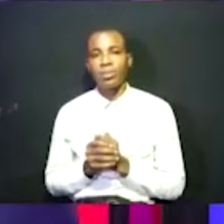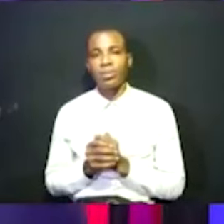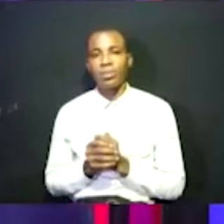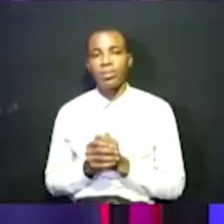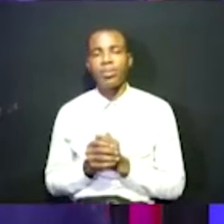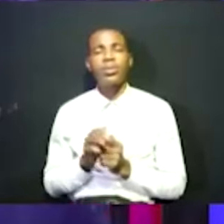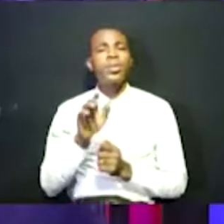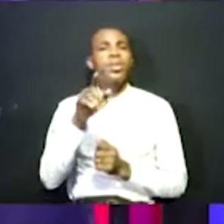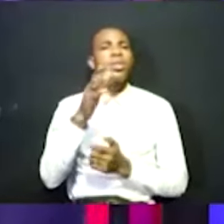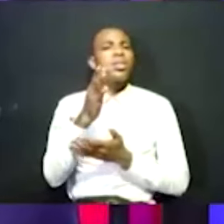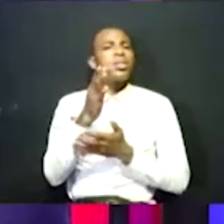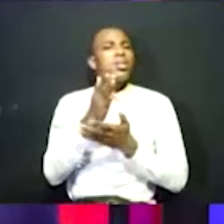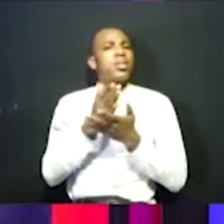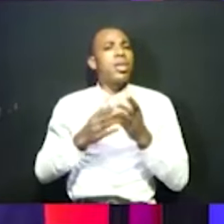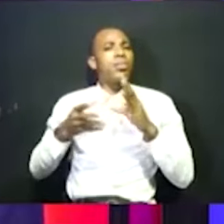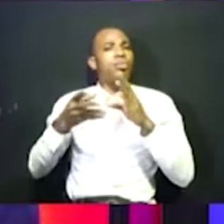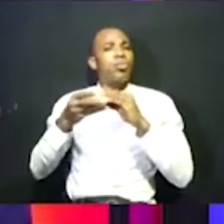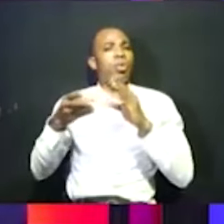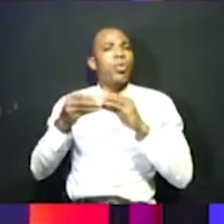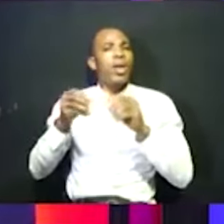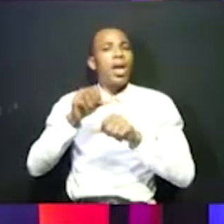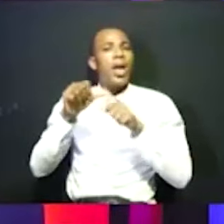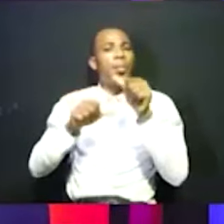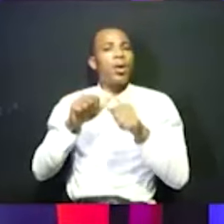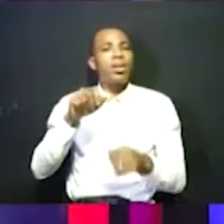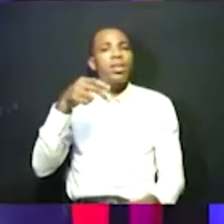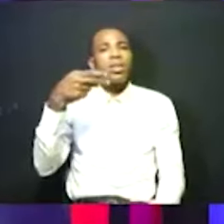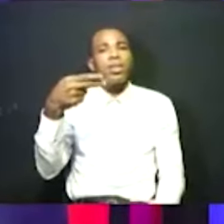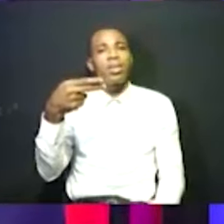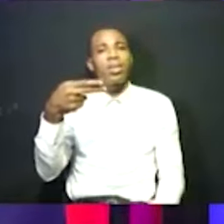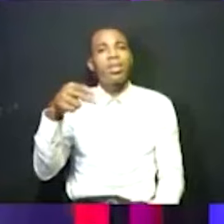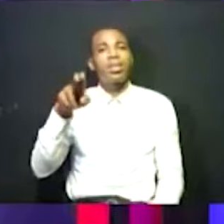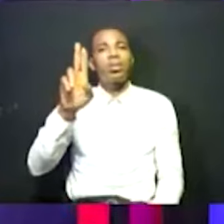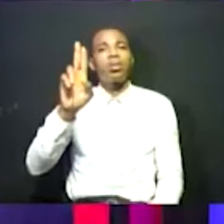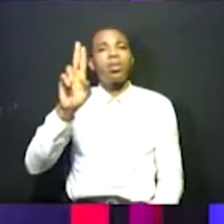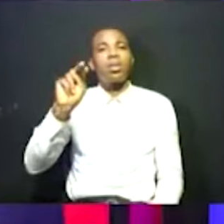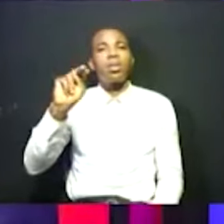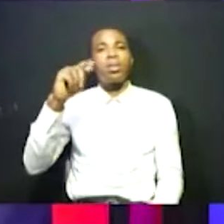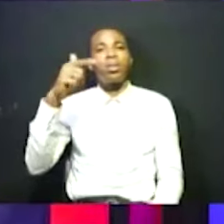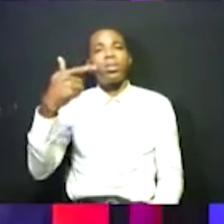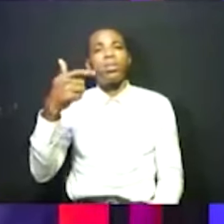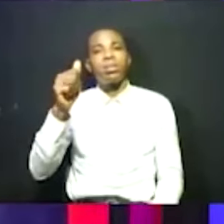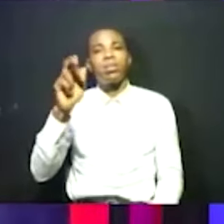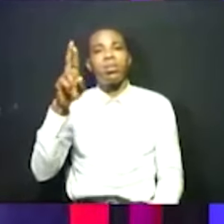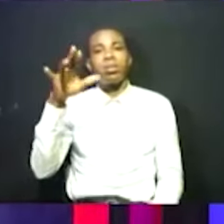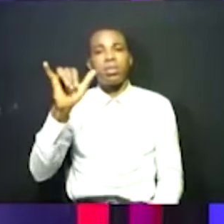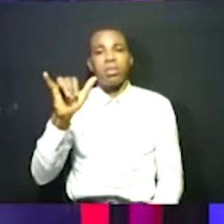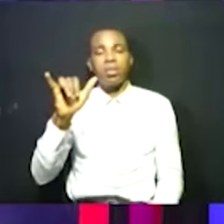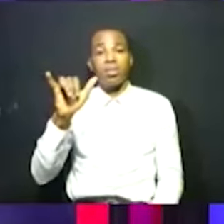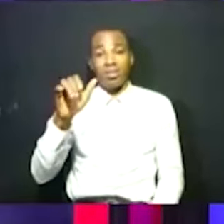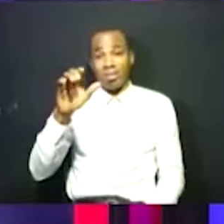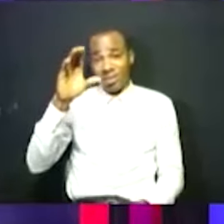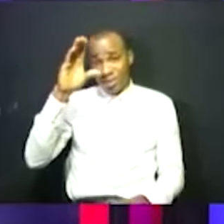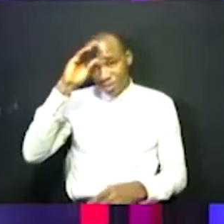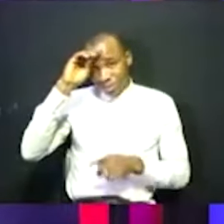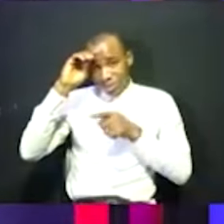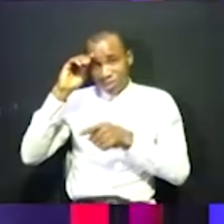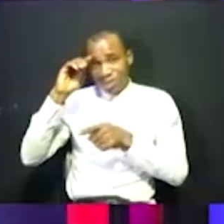story about a Hungarian refugee called Andreas Thomas, who